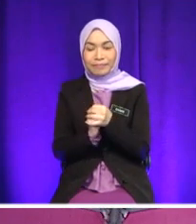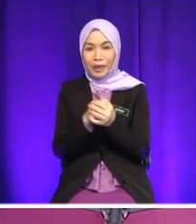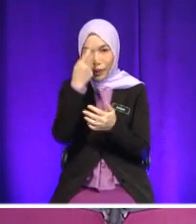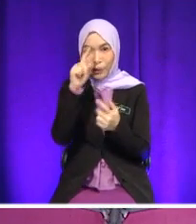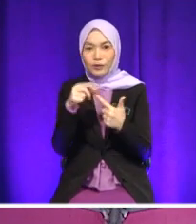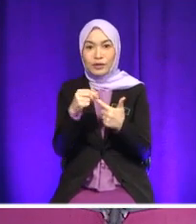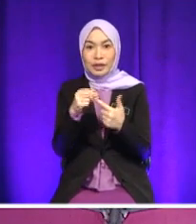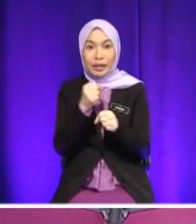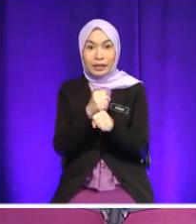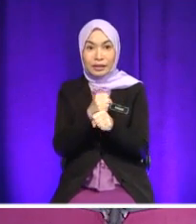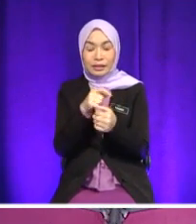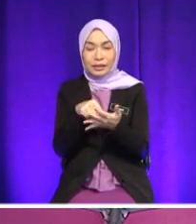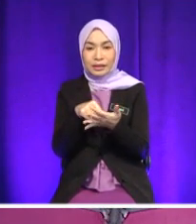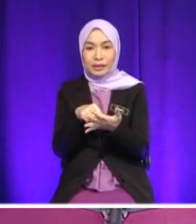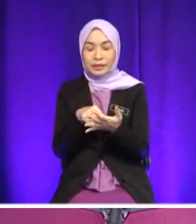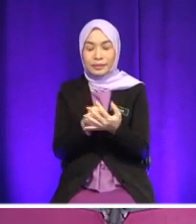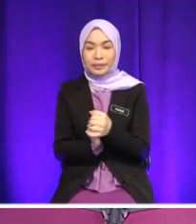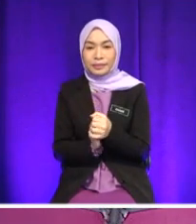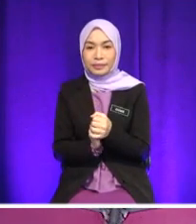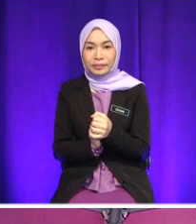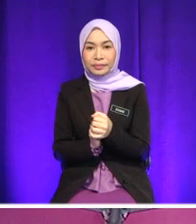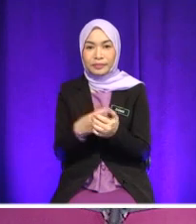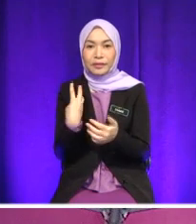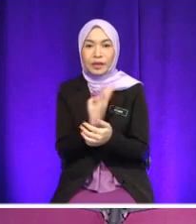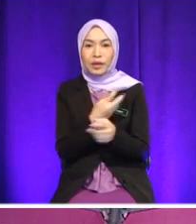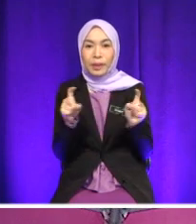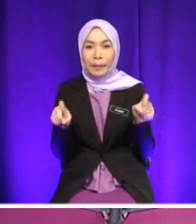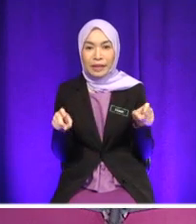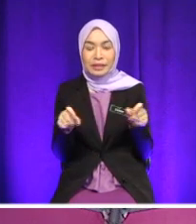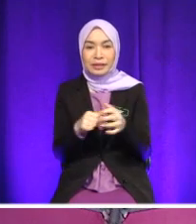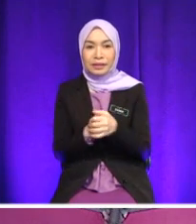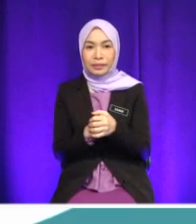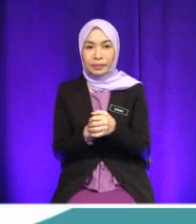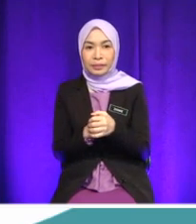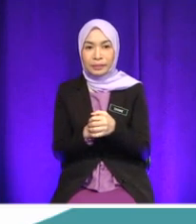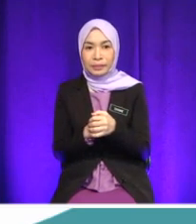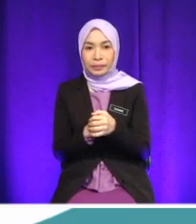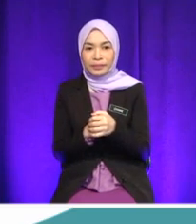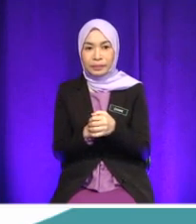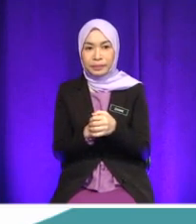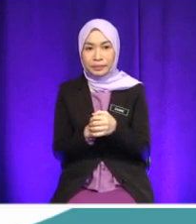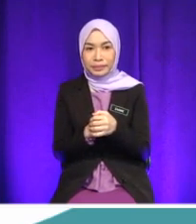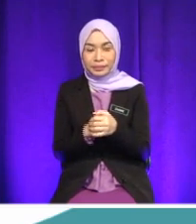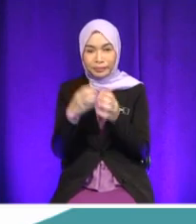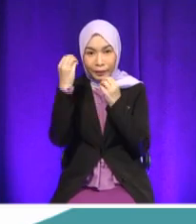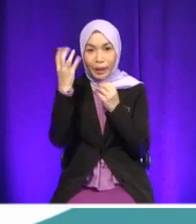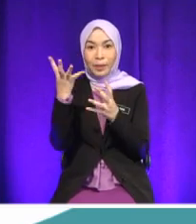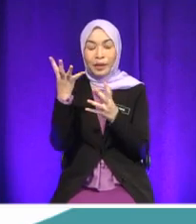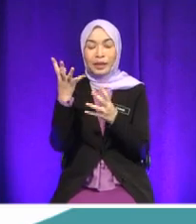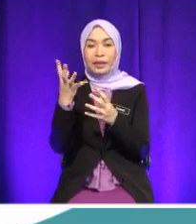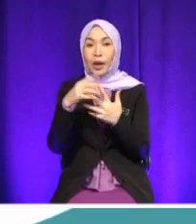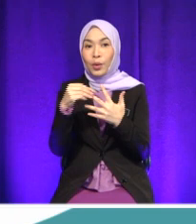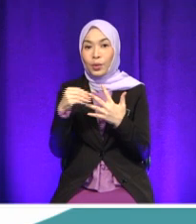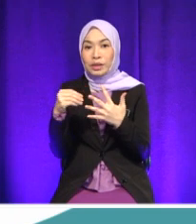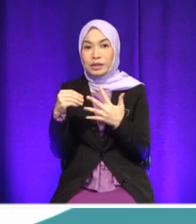task, we have to, we would like to decide, okay? So I want them to decide which one is the best idea that they think Hannah